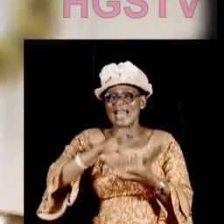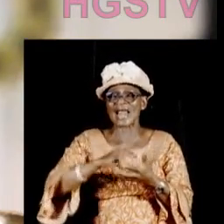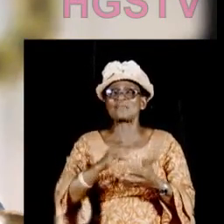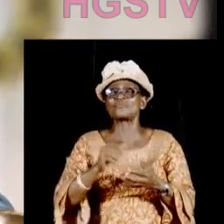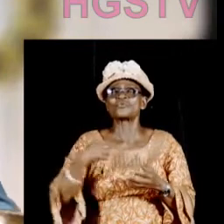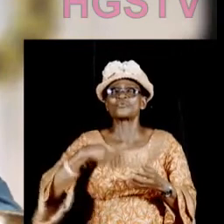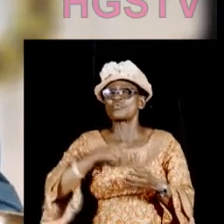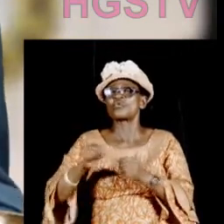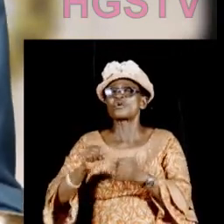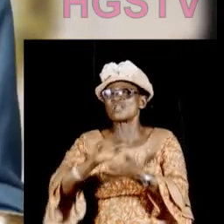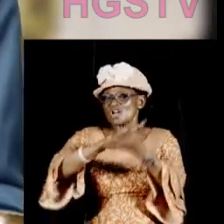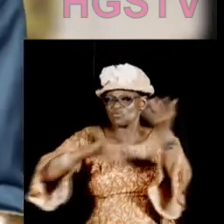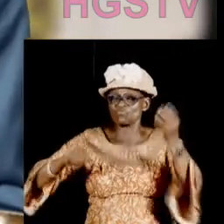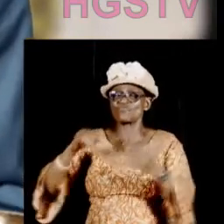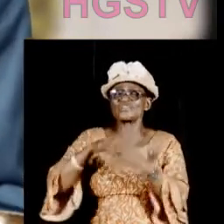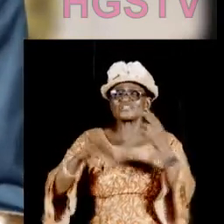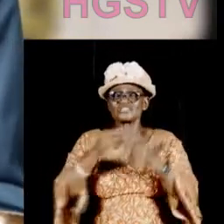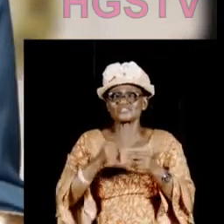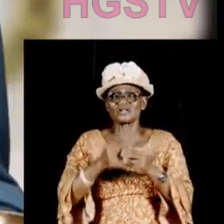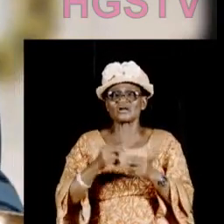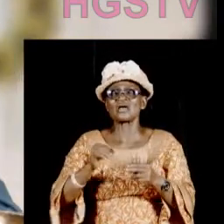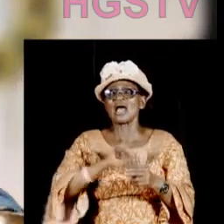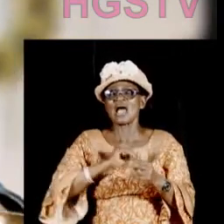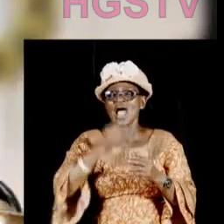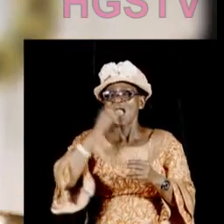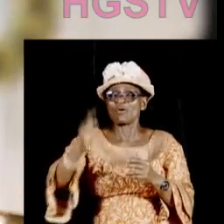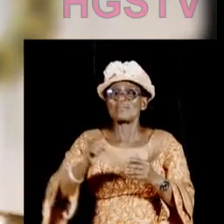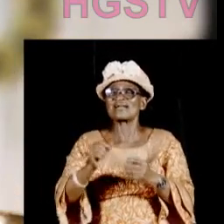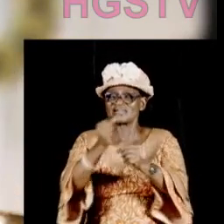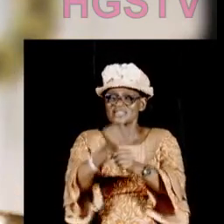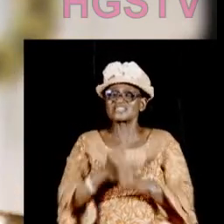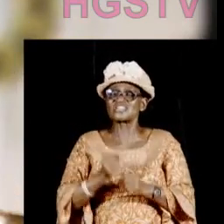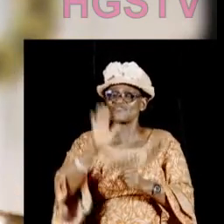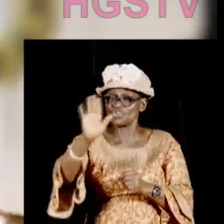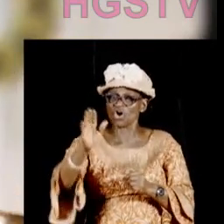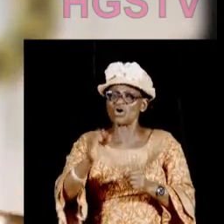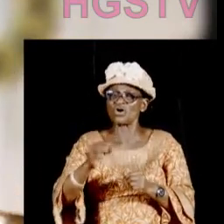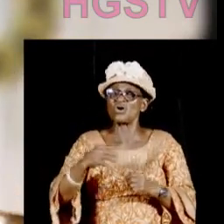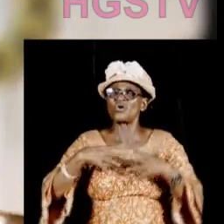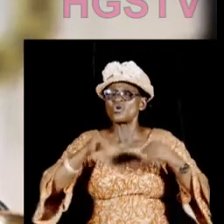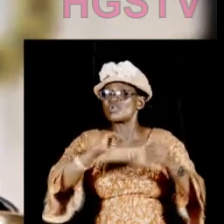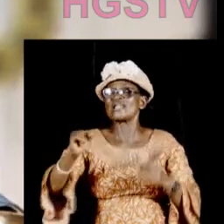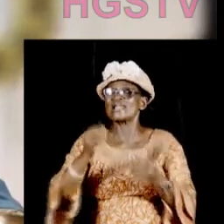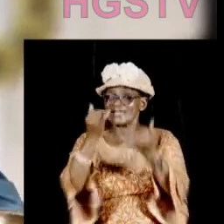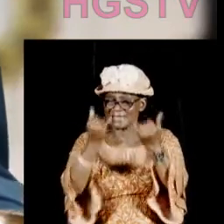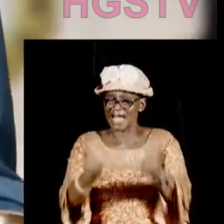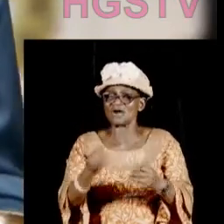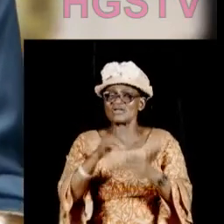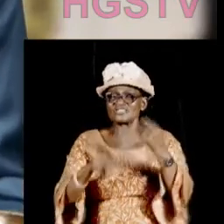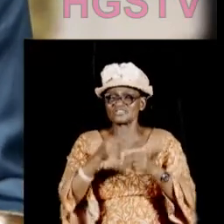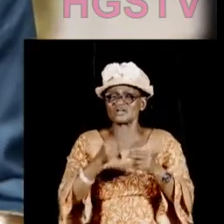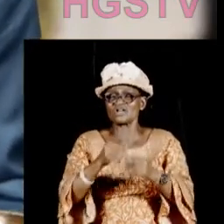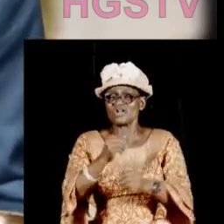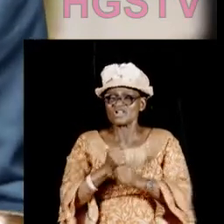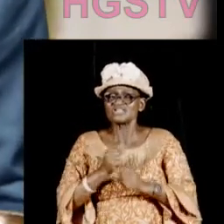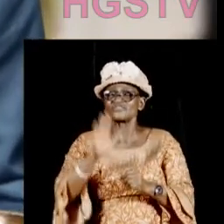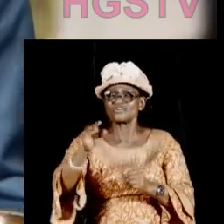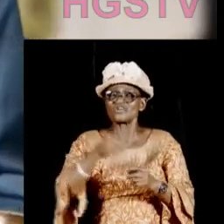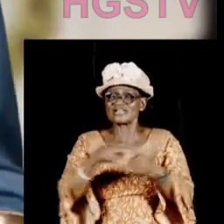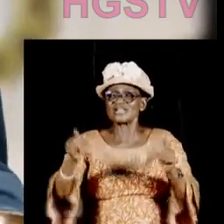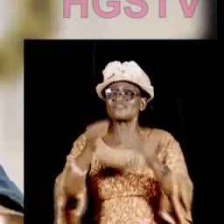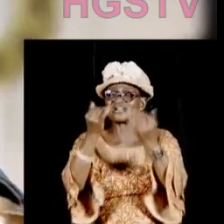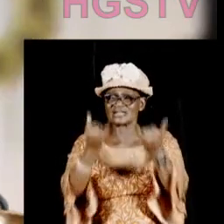your side, we are healed. I command, receive your healing now in the name of Jesus. Amen. Receive your deliverance now in the name of